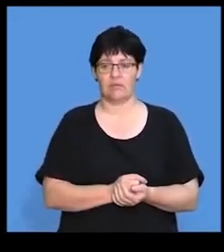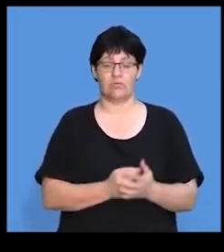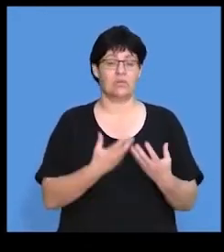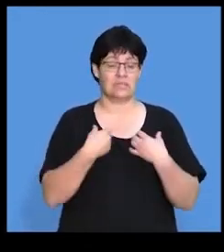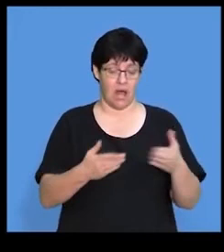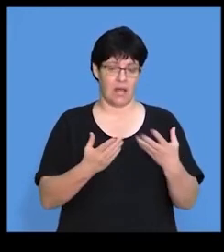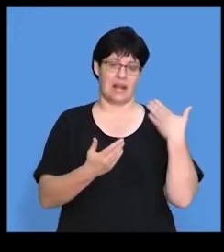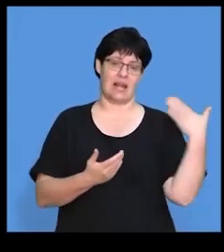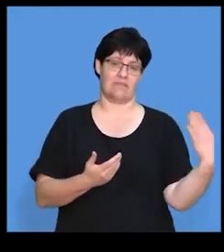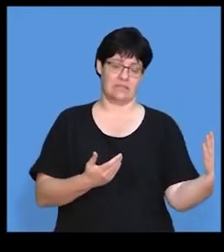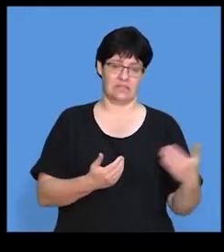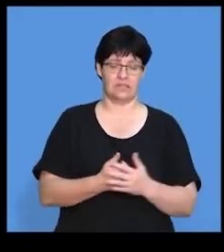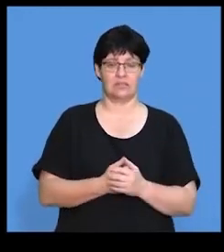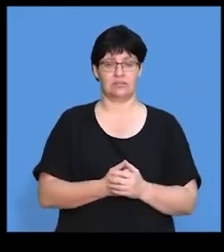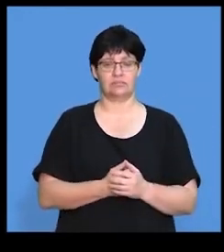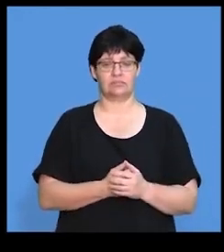left-hand side.